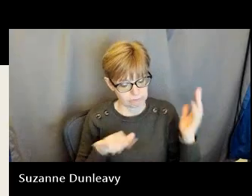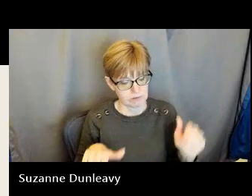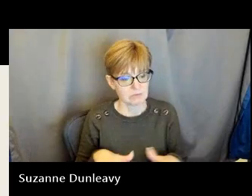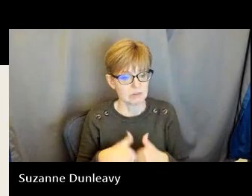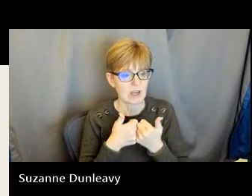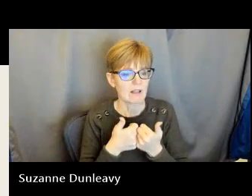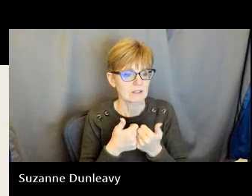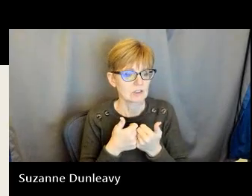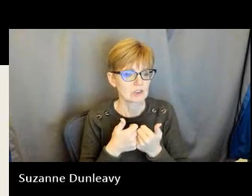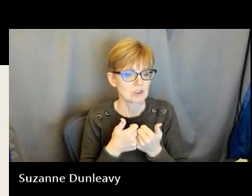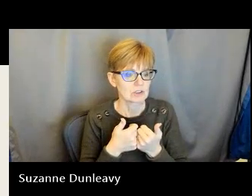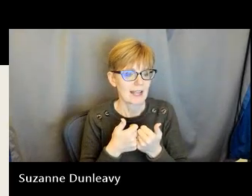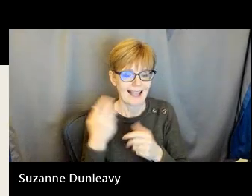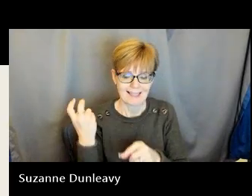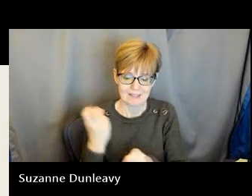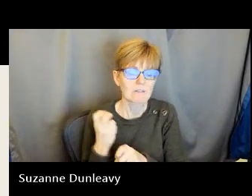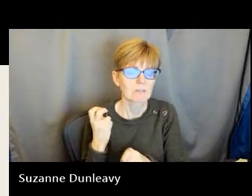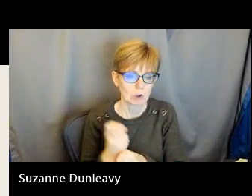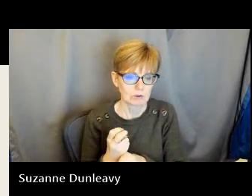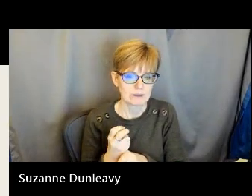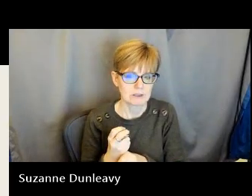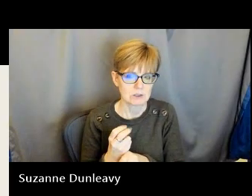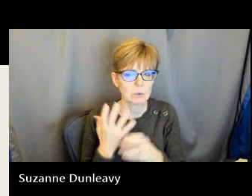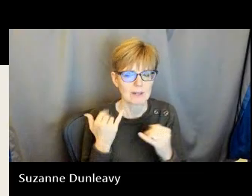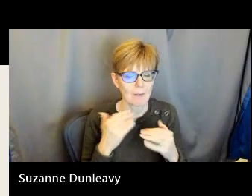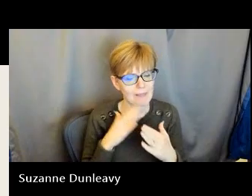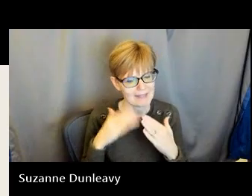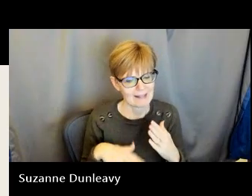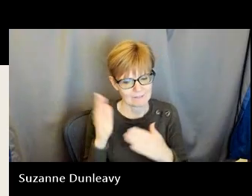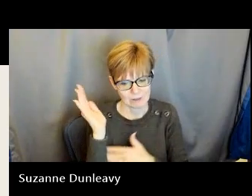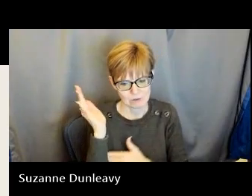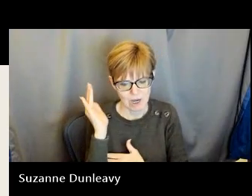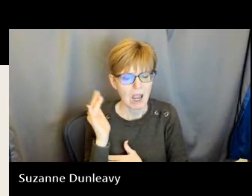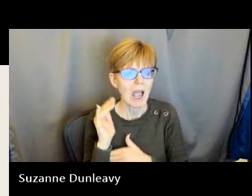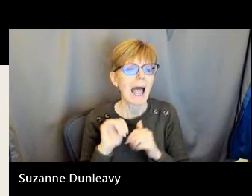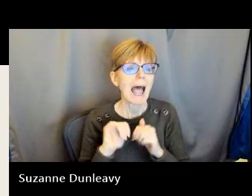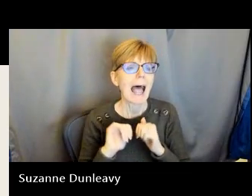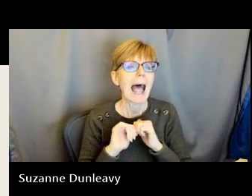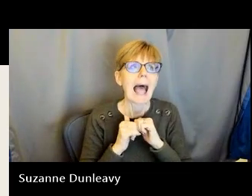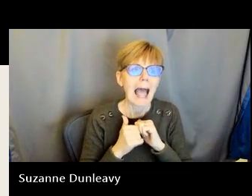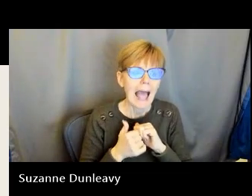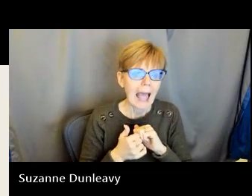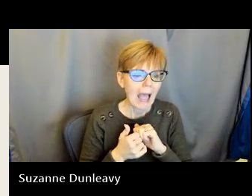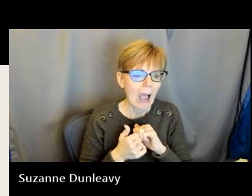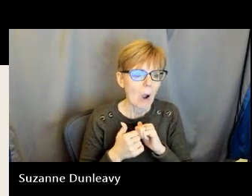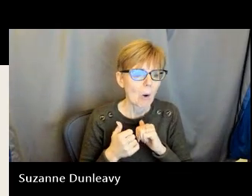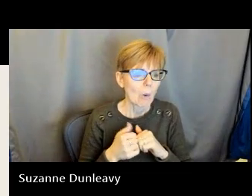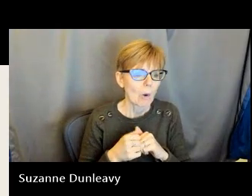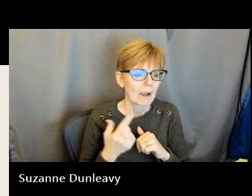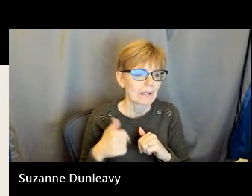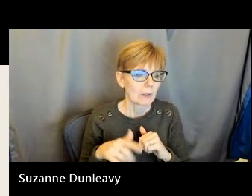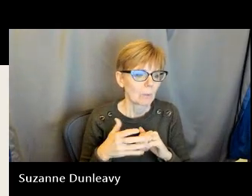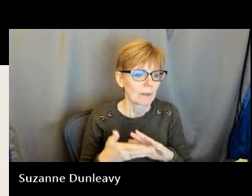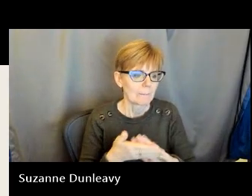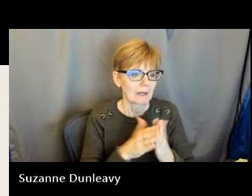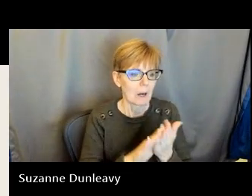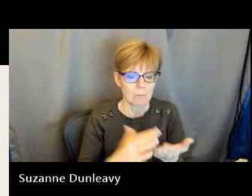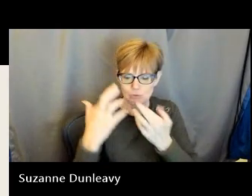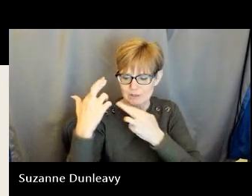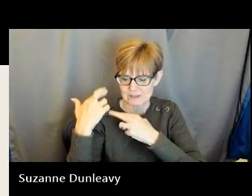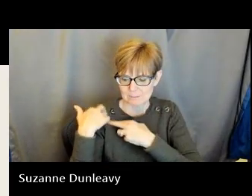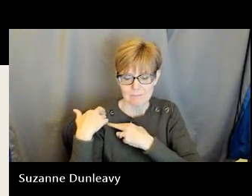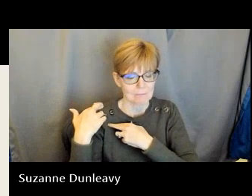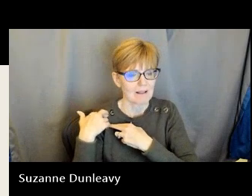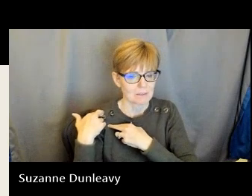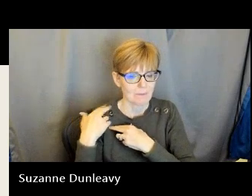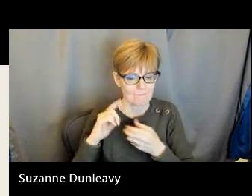from describing what's happening to being responsible for changing it. This really means shifting from just